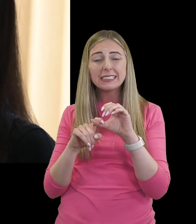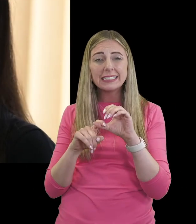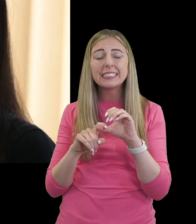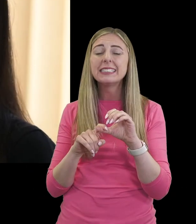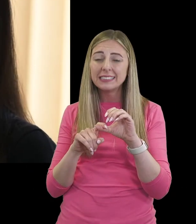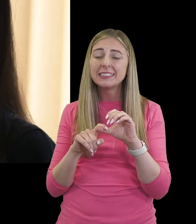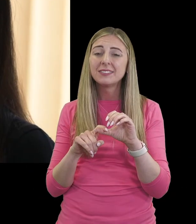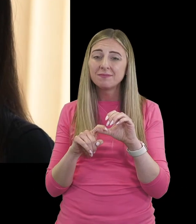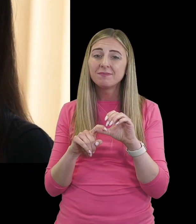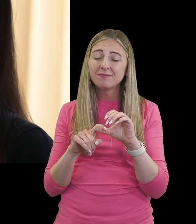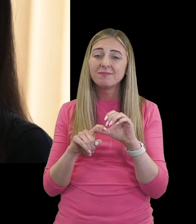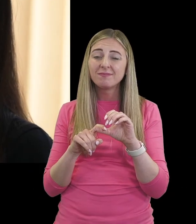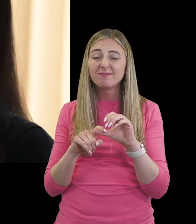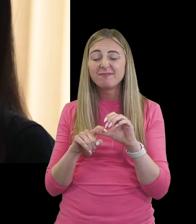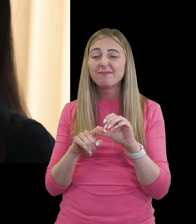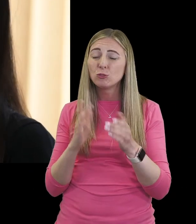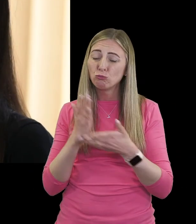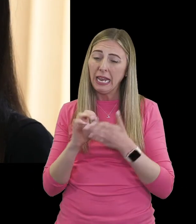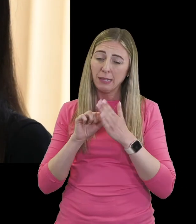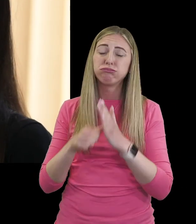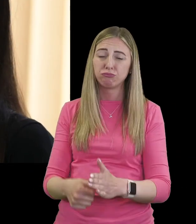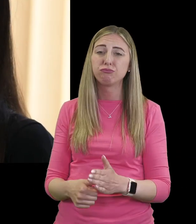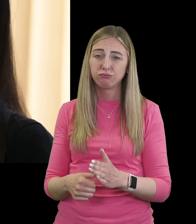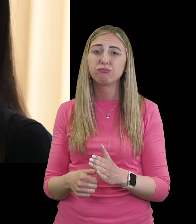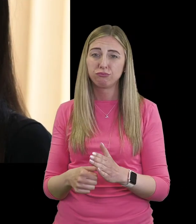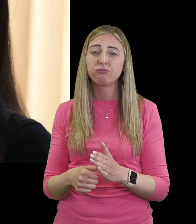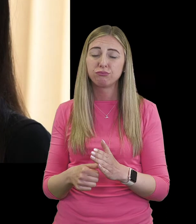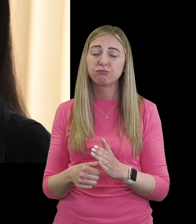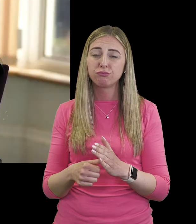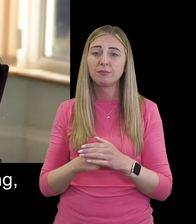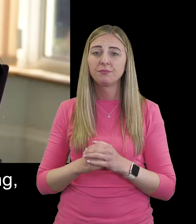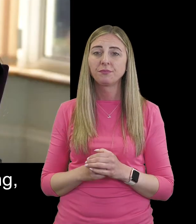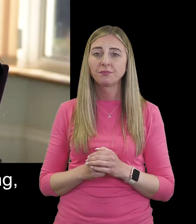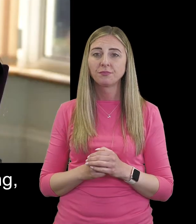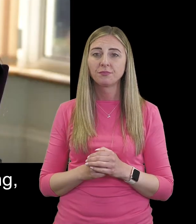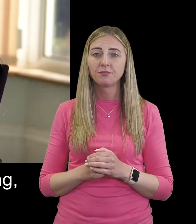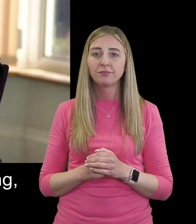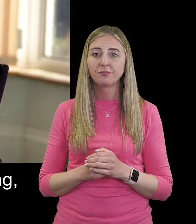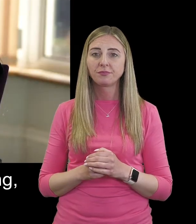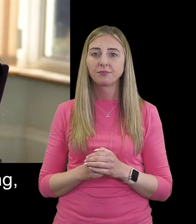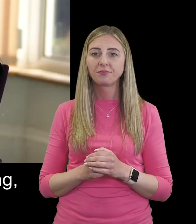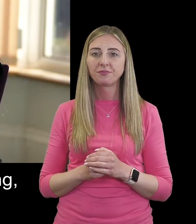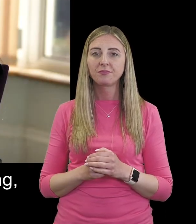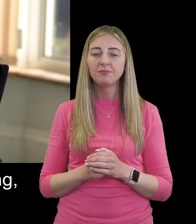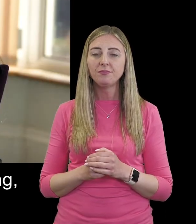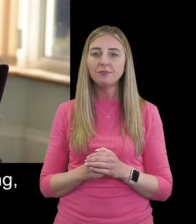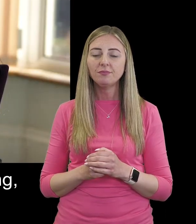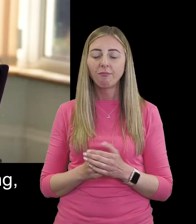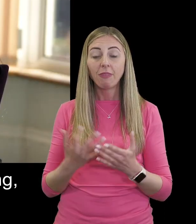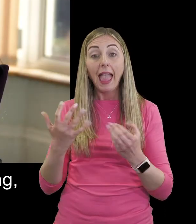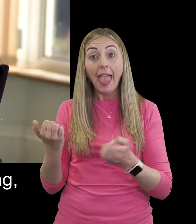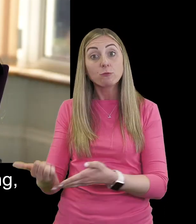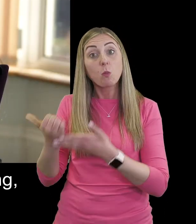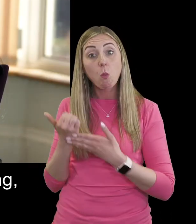to the standard that's expected of me? So that is a challenge. So I am